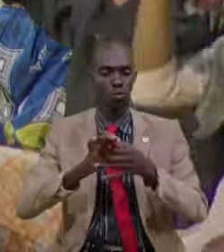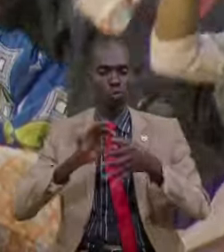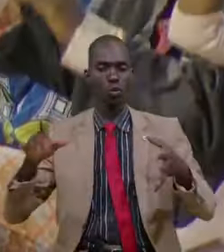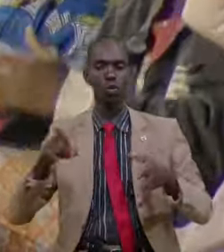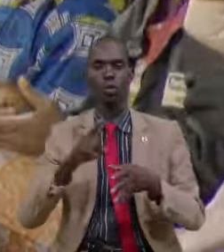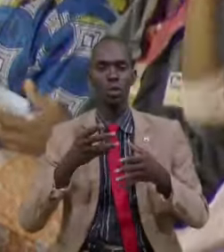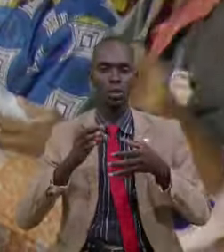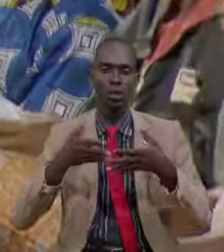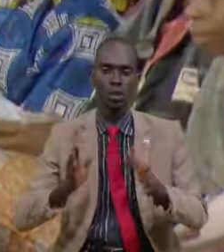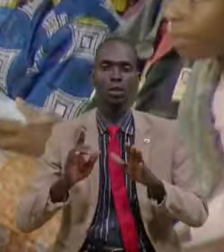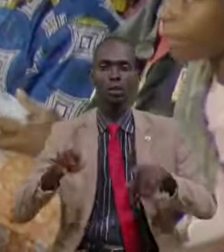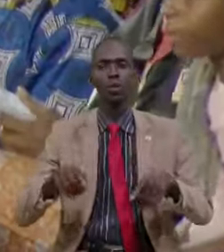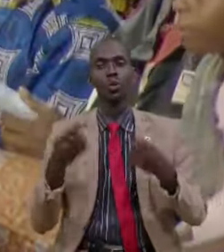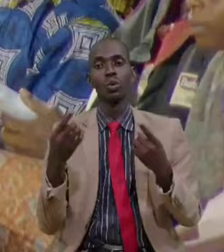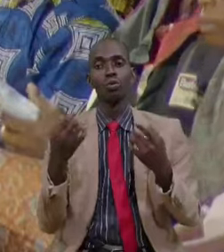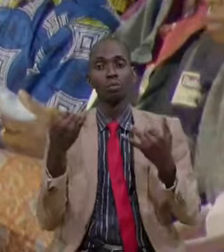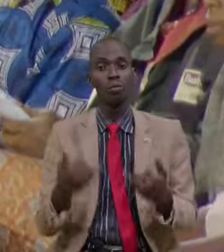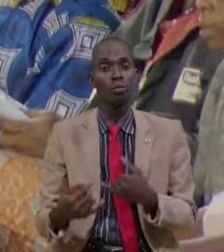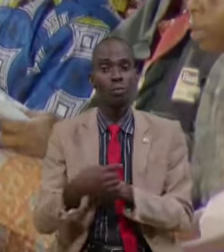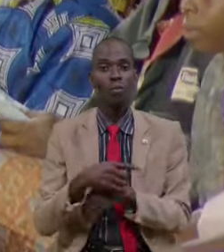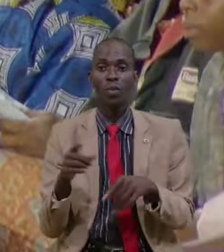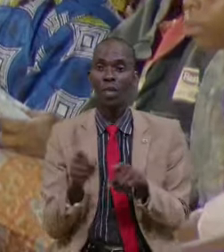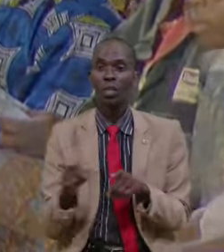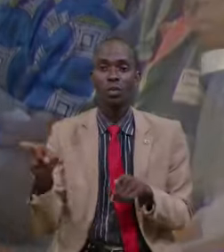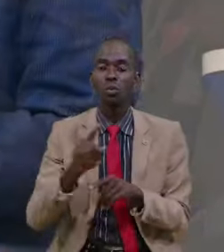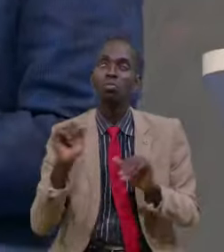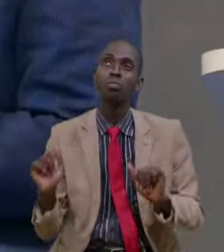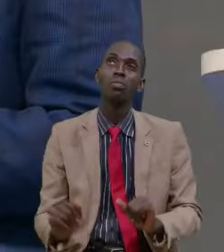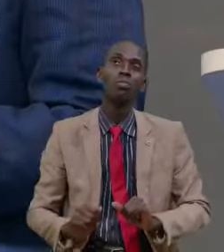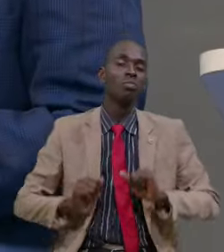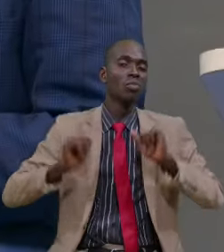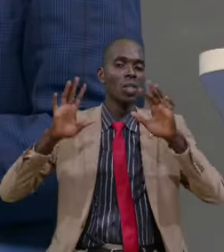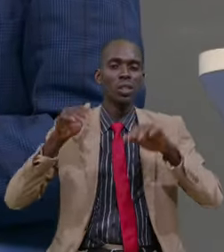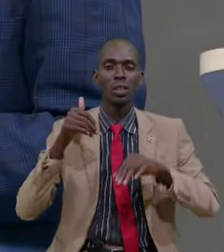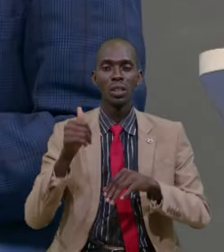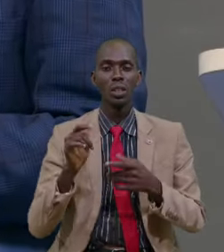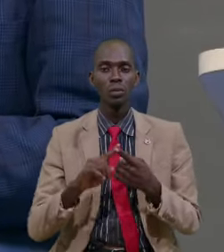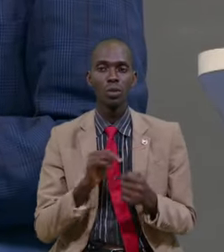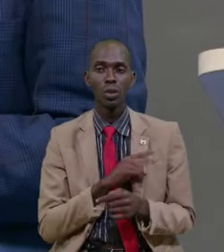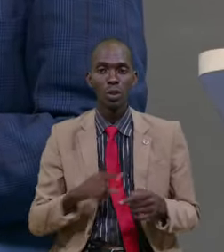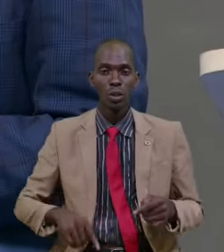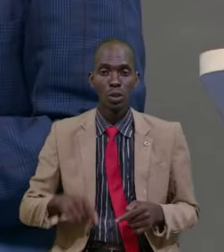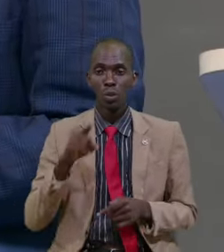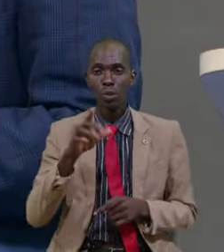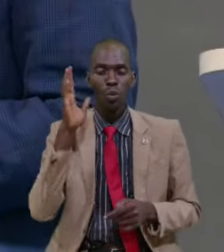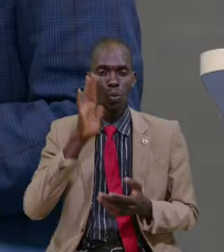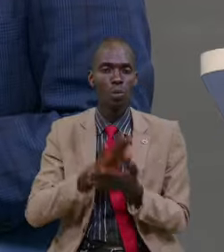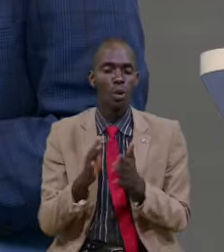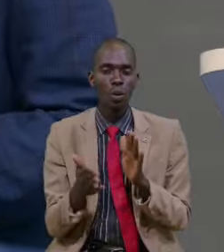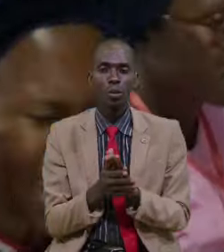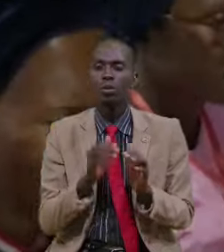Today, as you yield to the Lord, today, as you surrender to the Lord, you are going to become